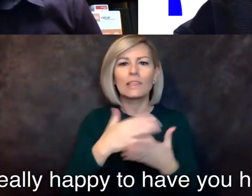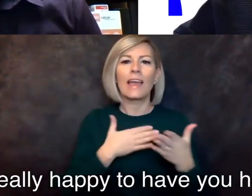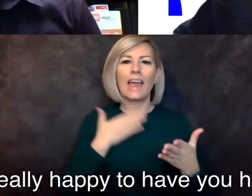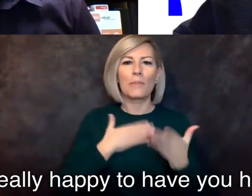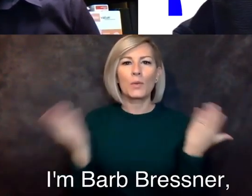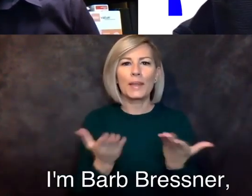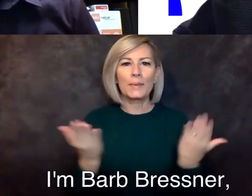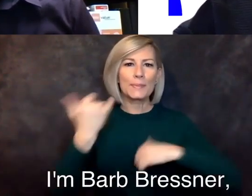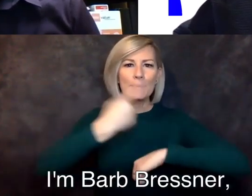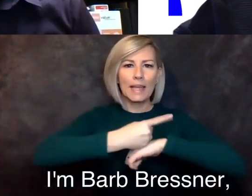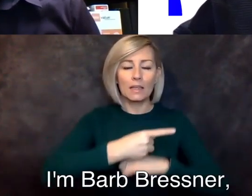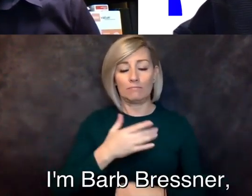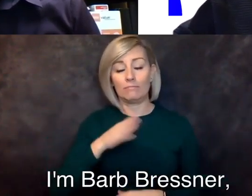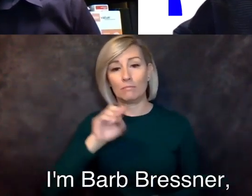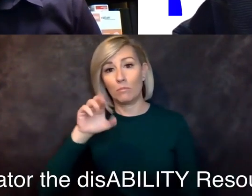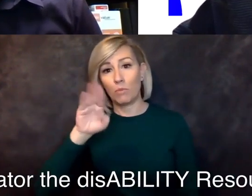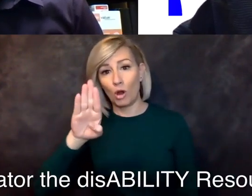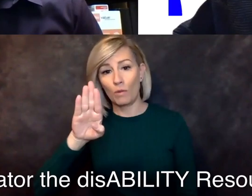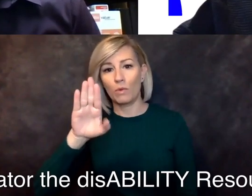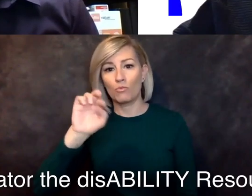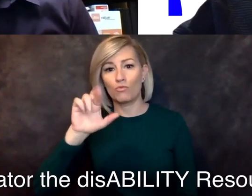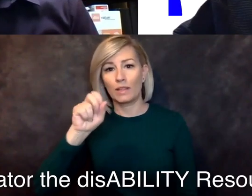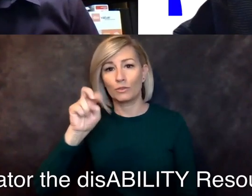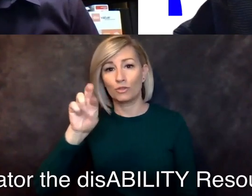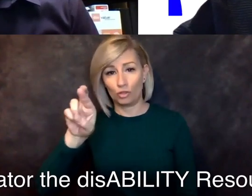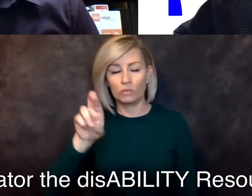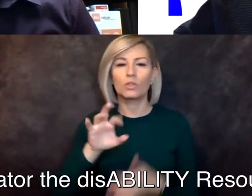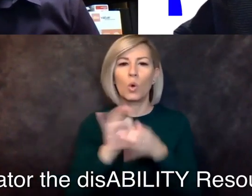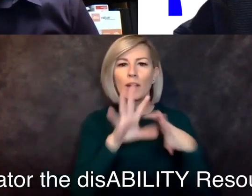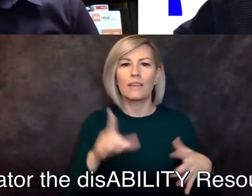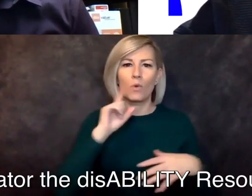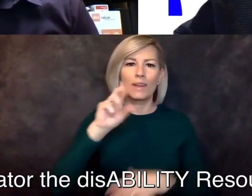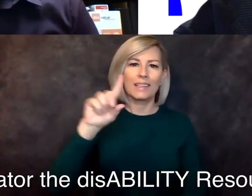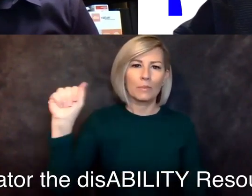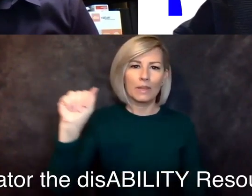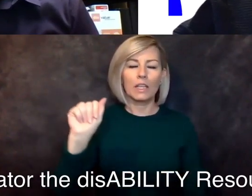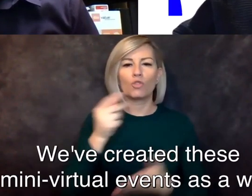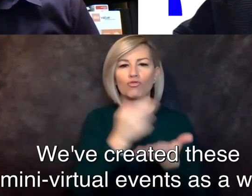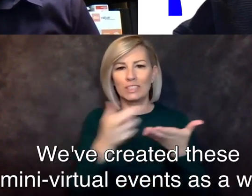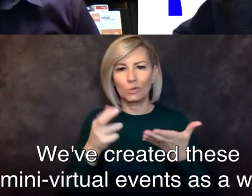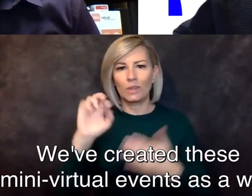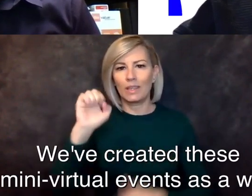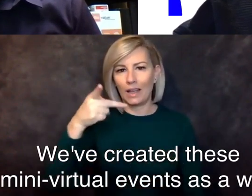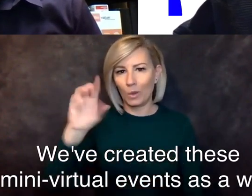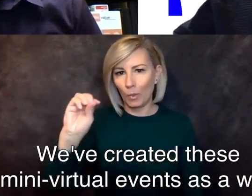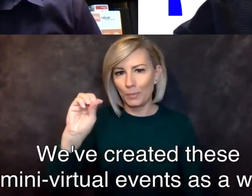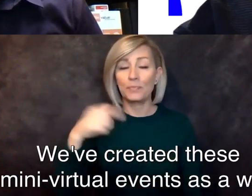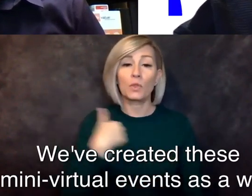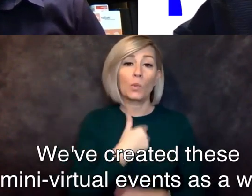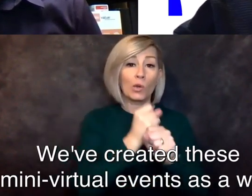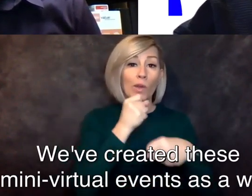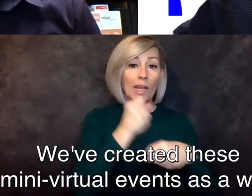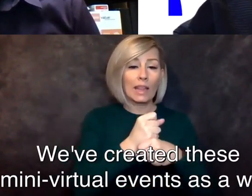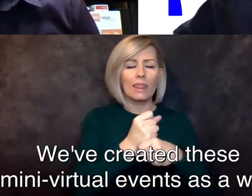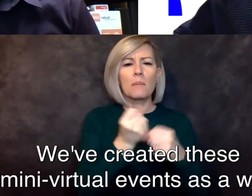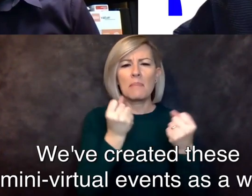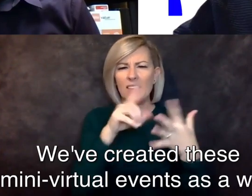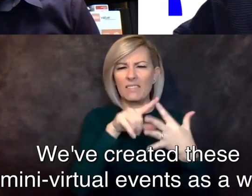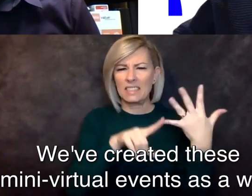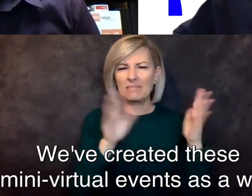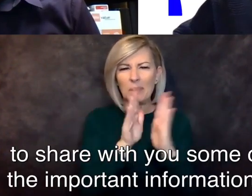today. I'm Barb Bresner, coordinator of the Disability Resource Expo. We've created these mini virtual events